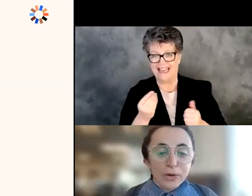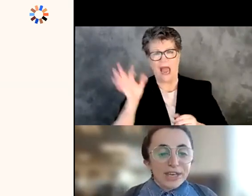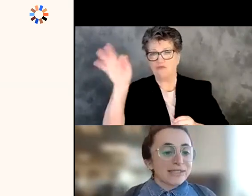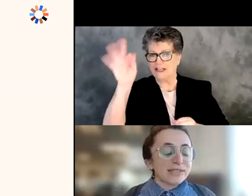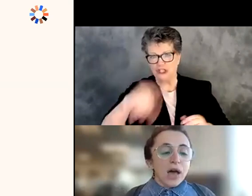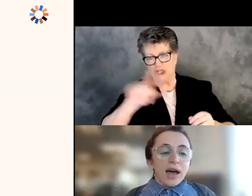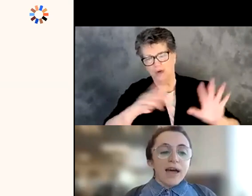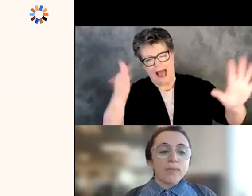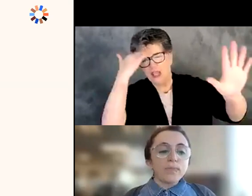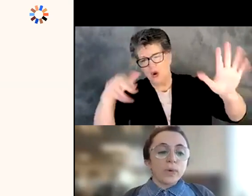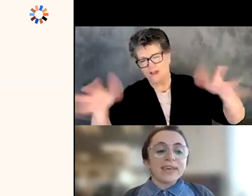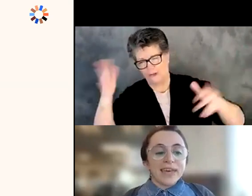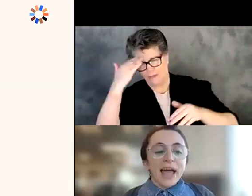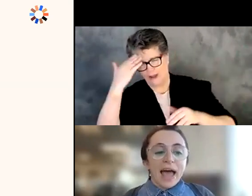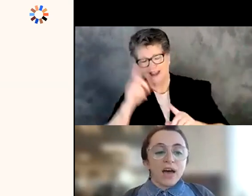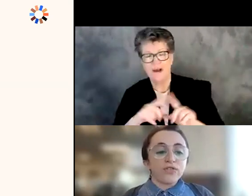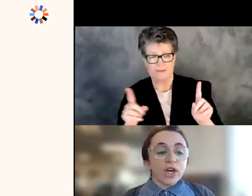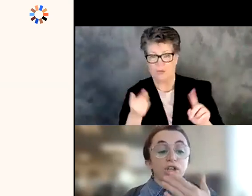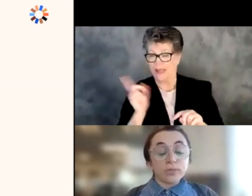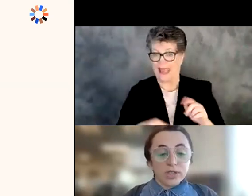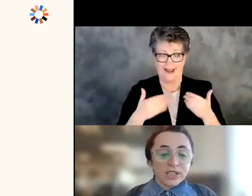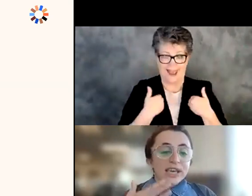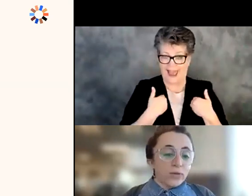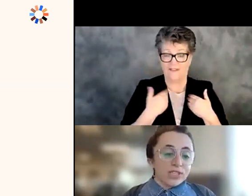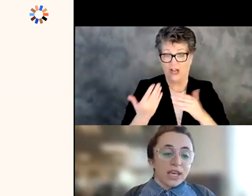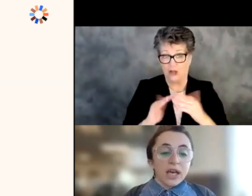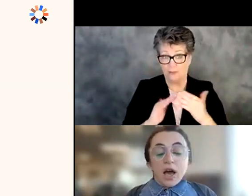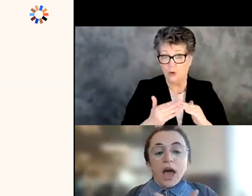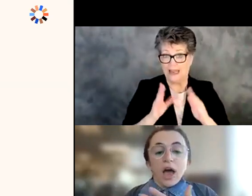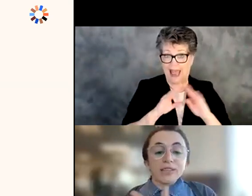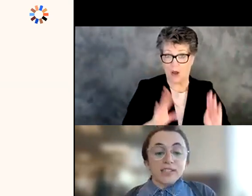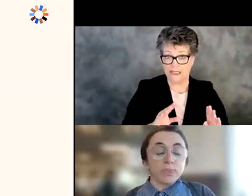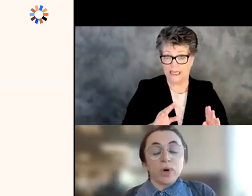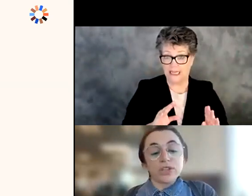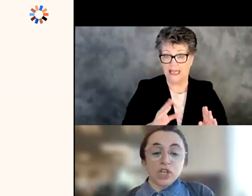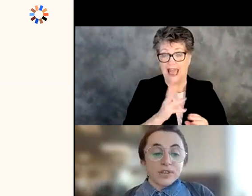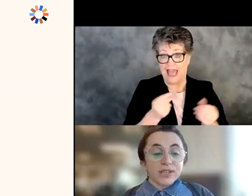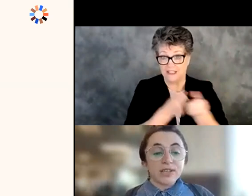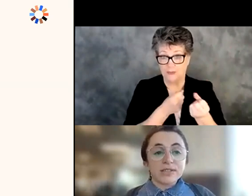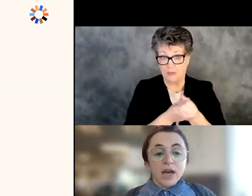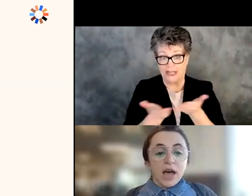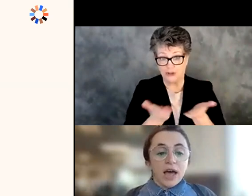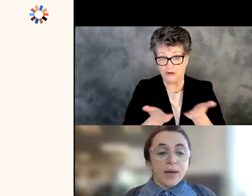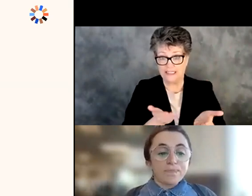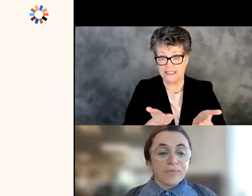y'all know this, but we can't have community housing and support and